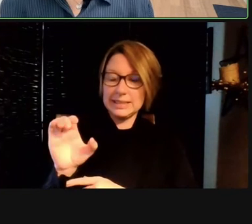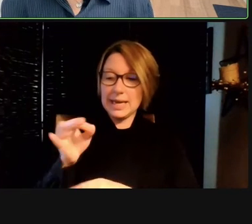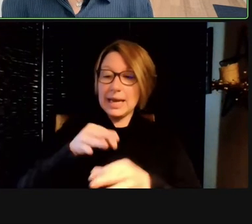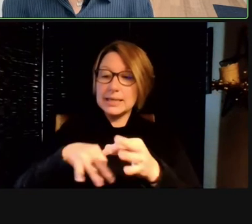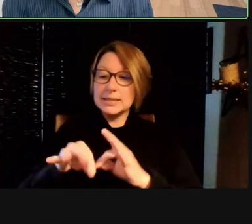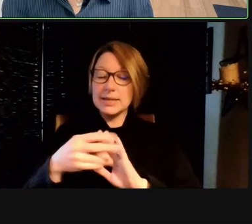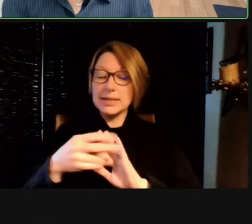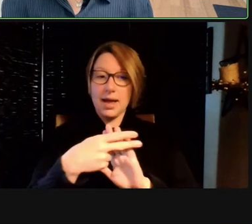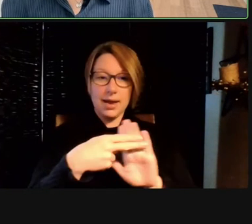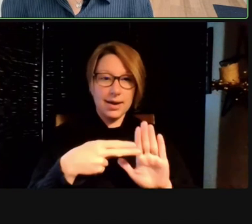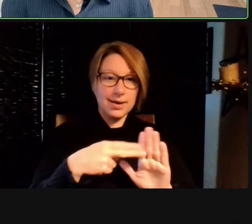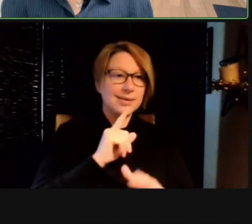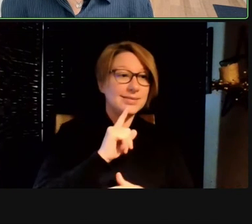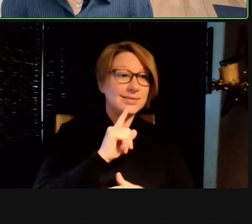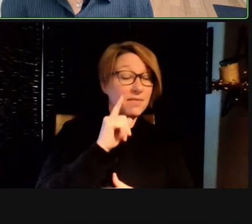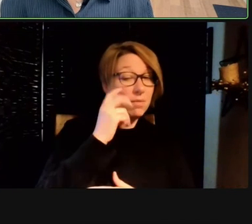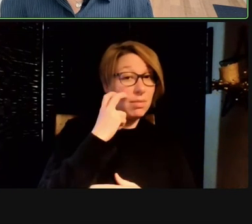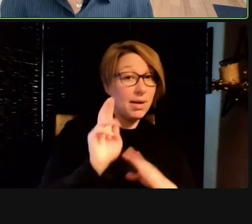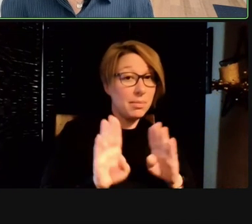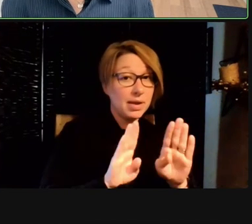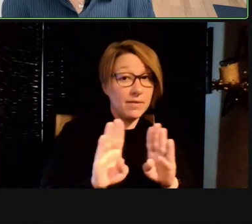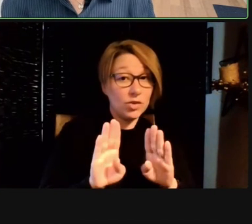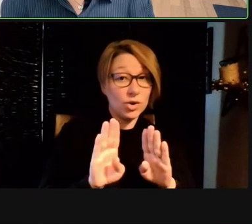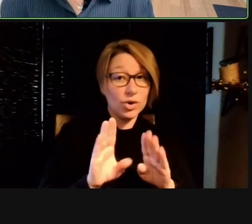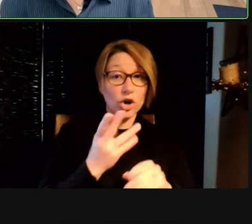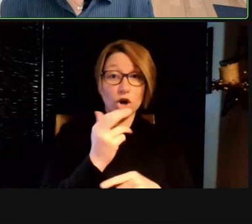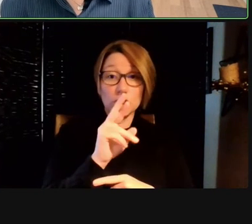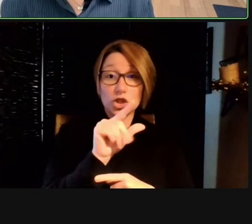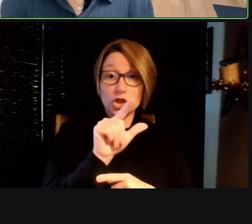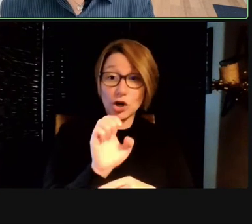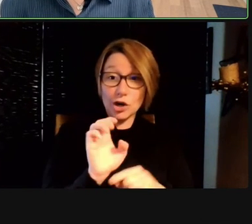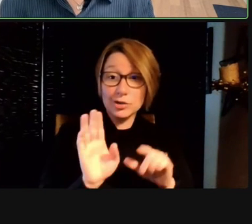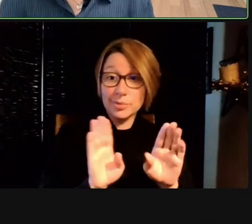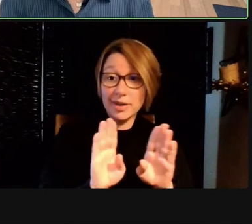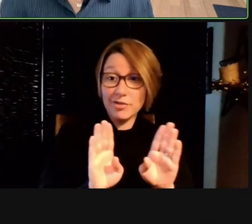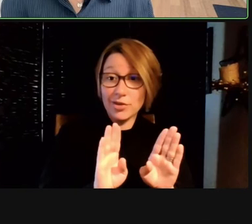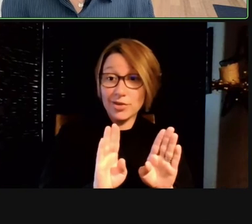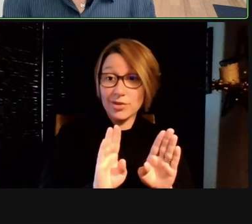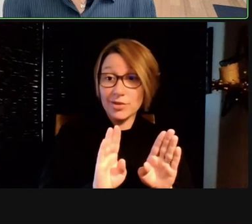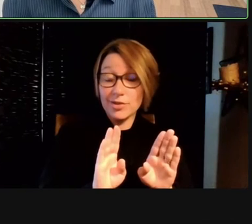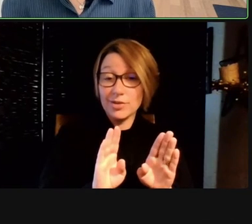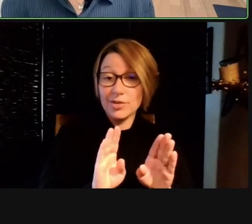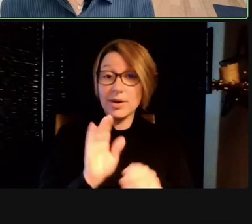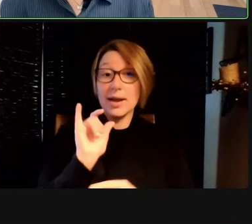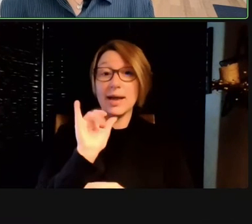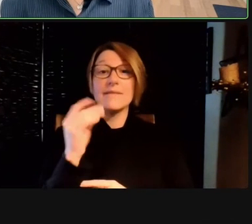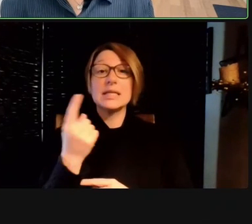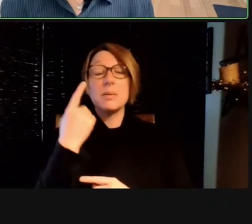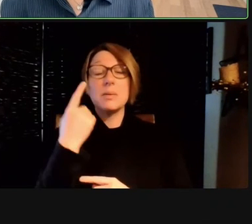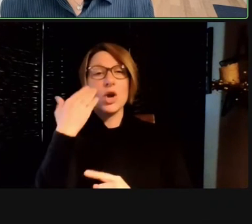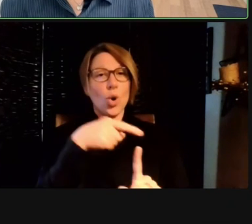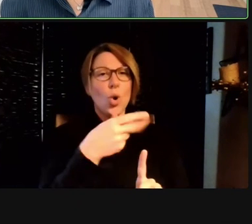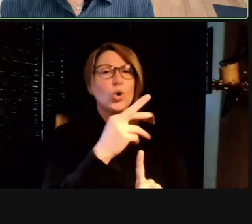a charge-related behavior. For someone who knows charge better than autism, that's what they might